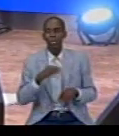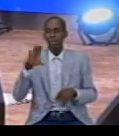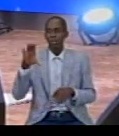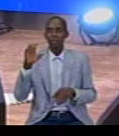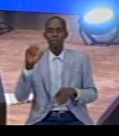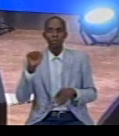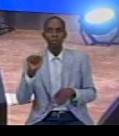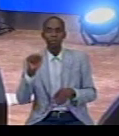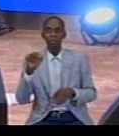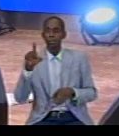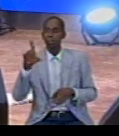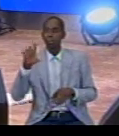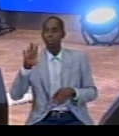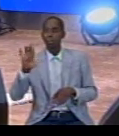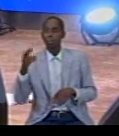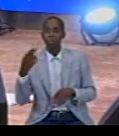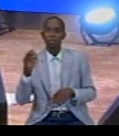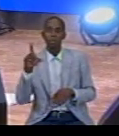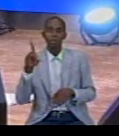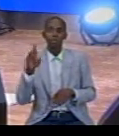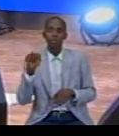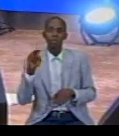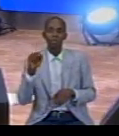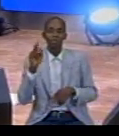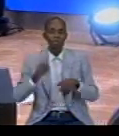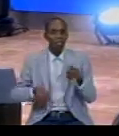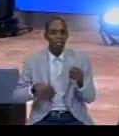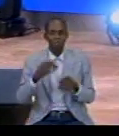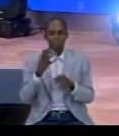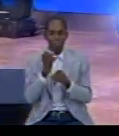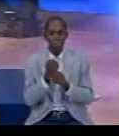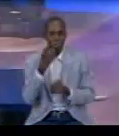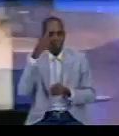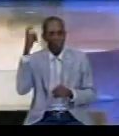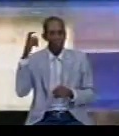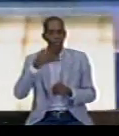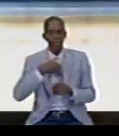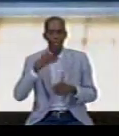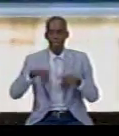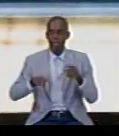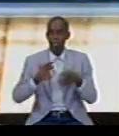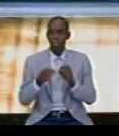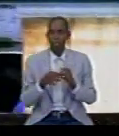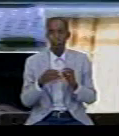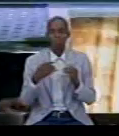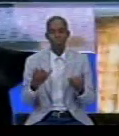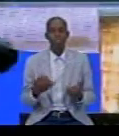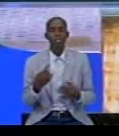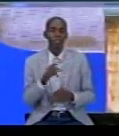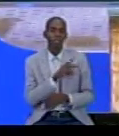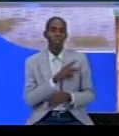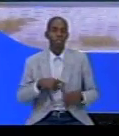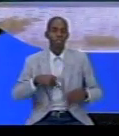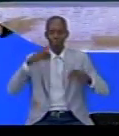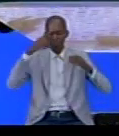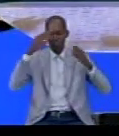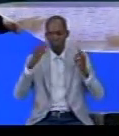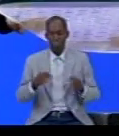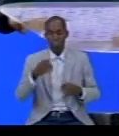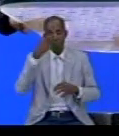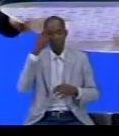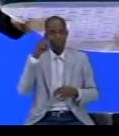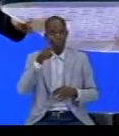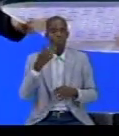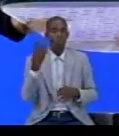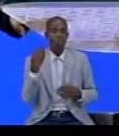not interpret, could not even find out the dream, he decided, because he was fearful, because he